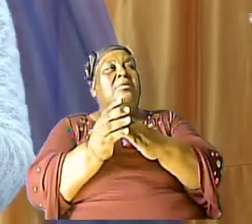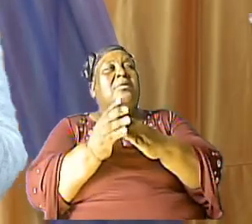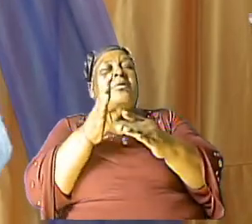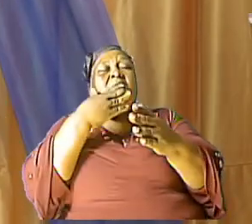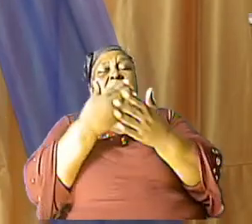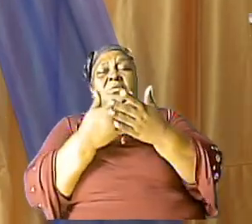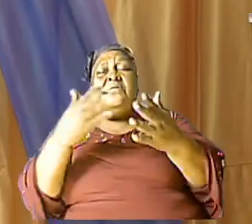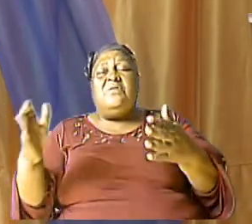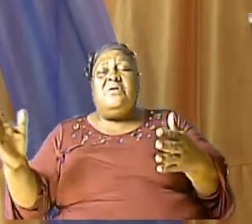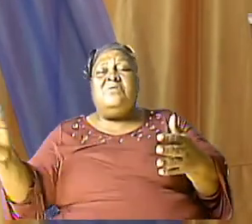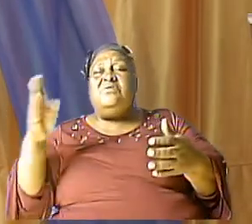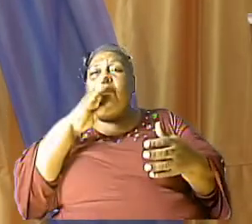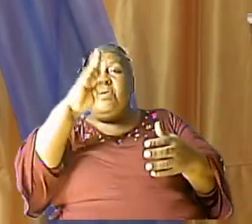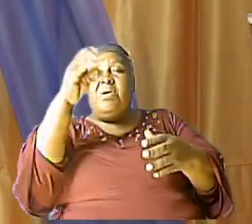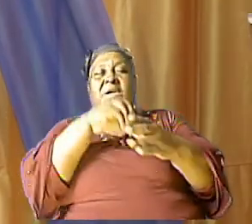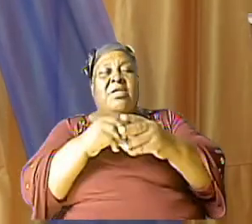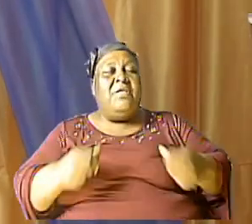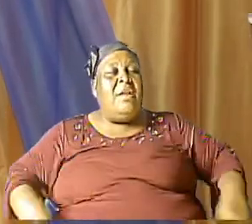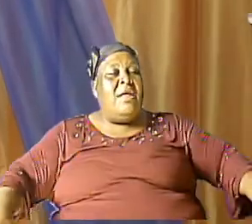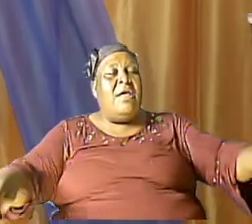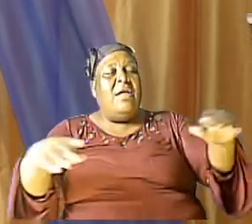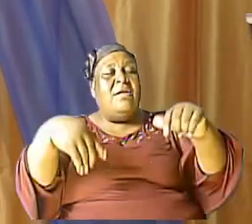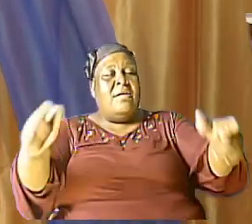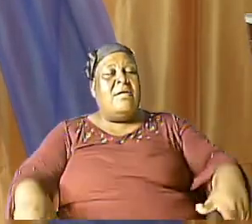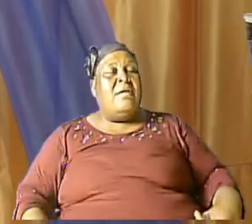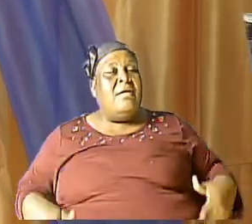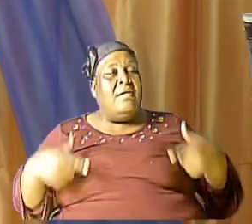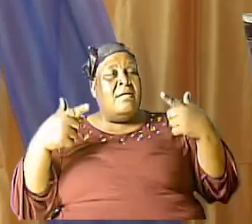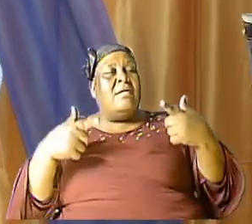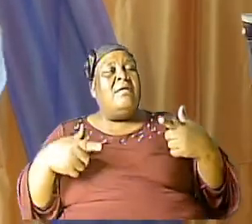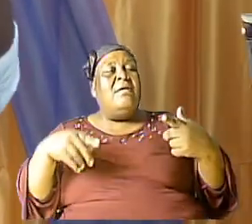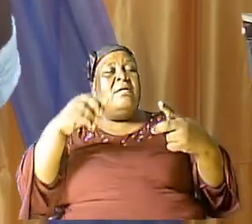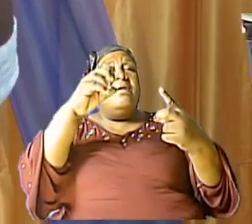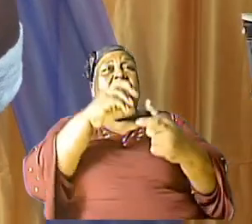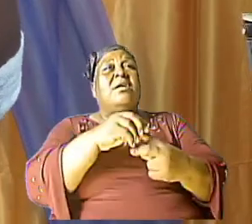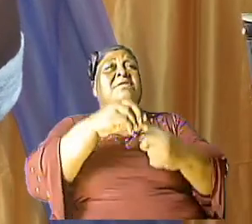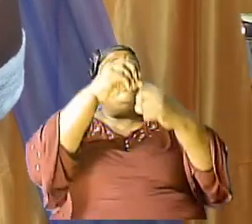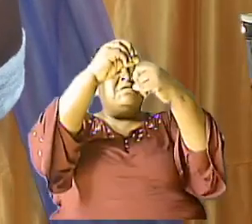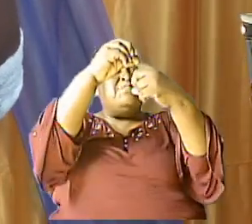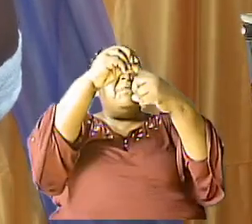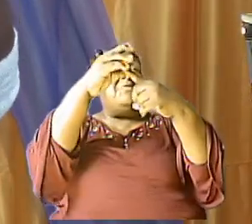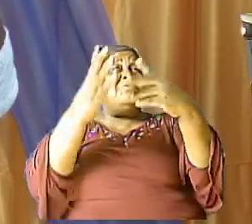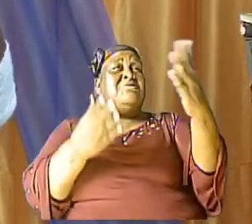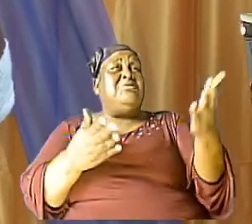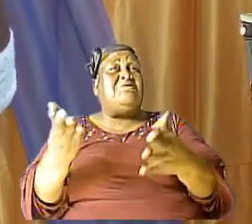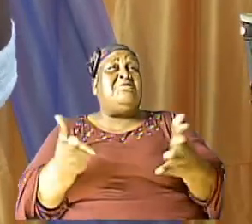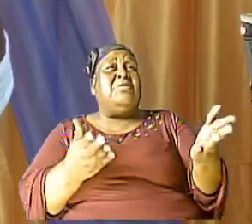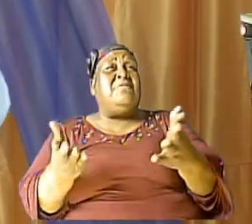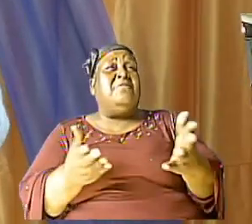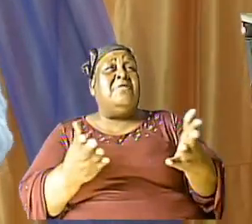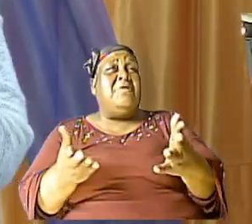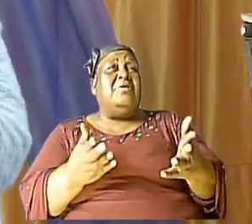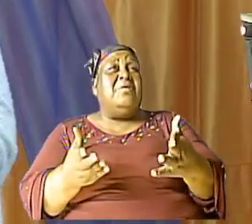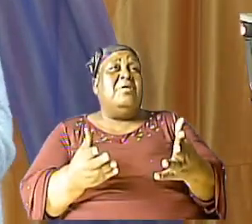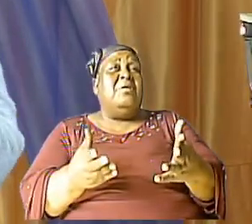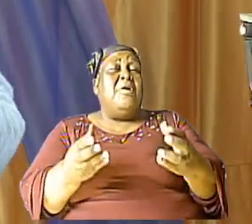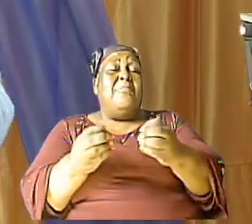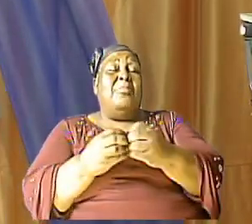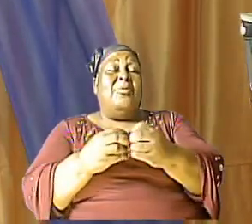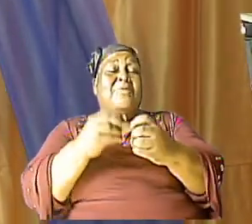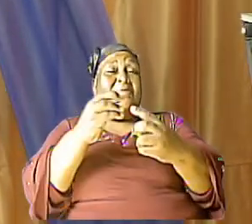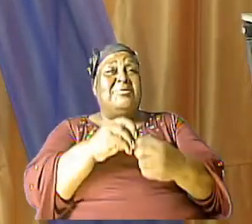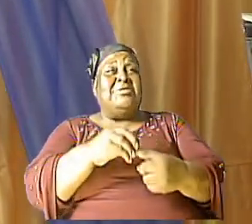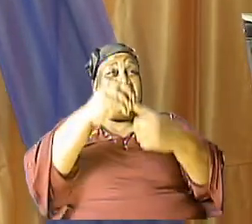of the living. Praise God. Today is a special service. I guess every service is special, but today is an extra special